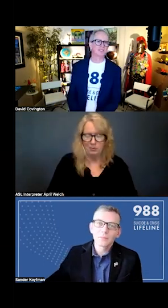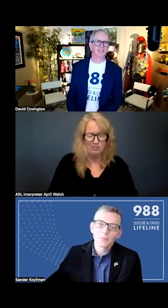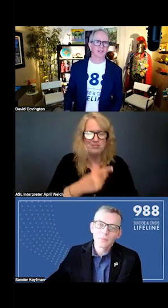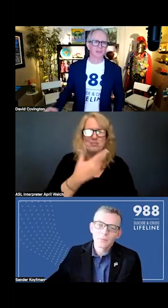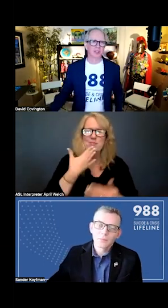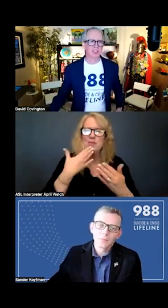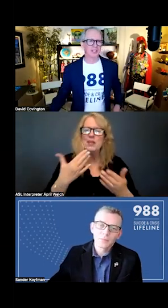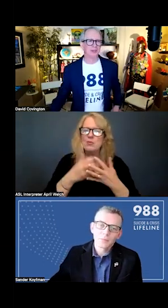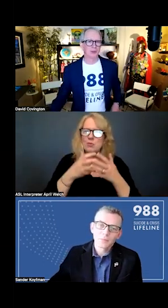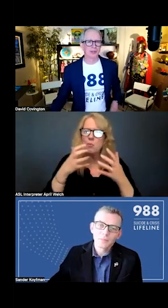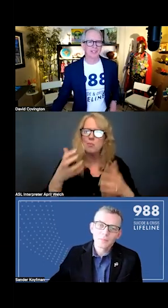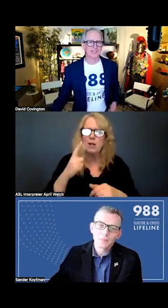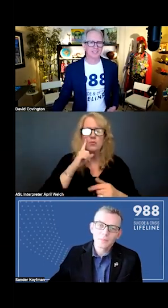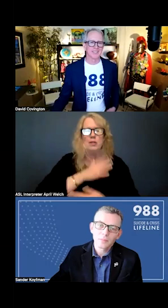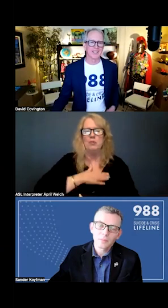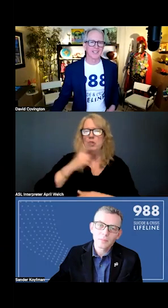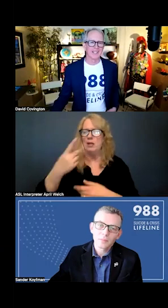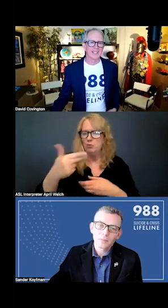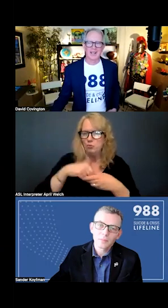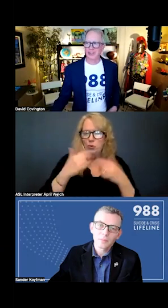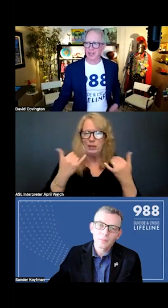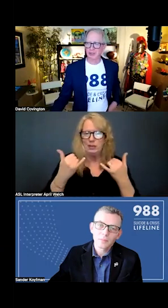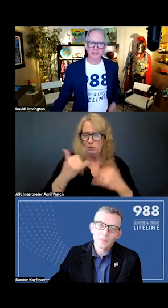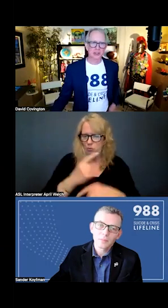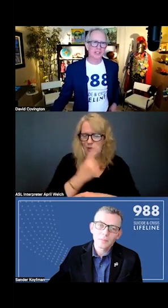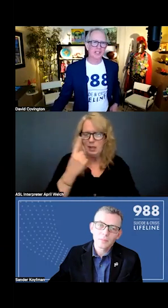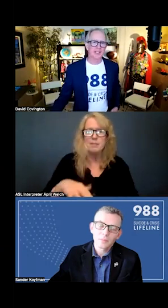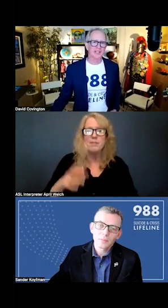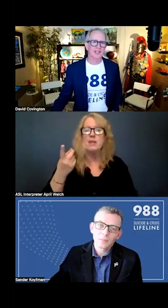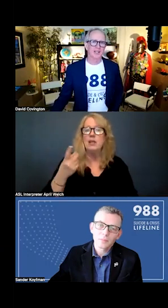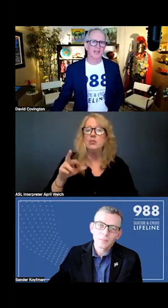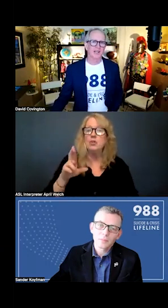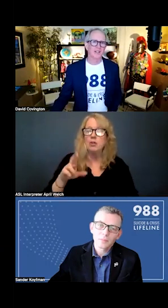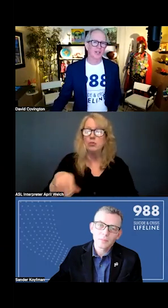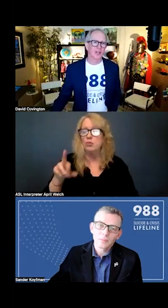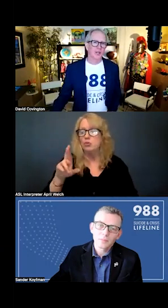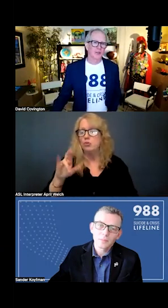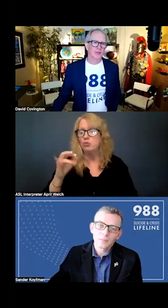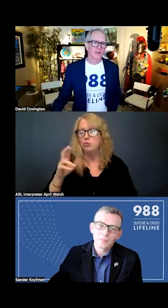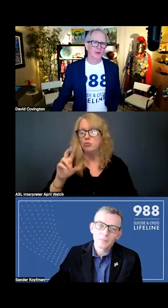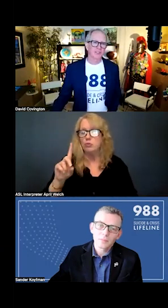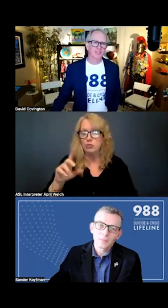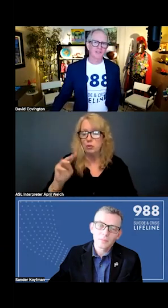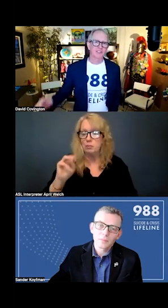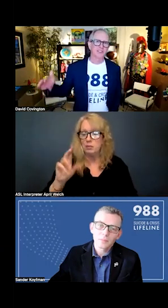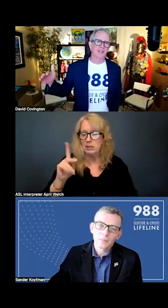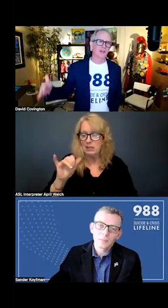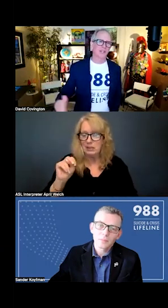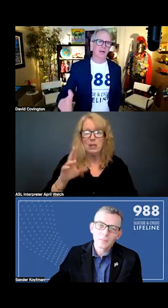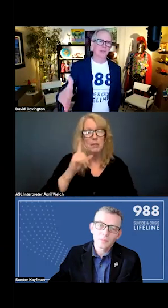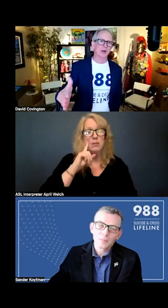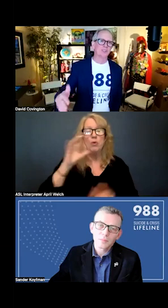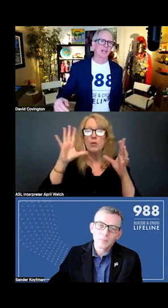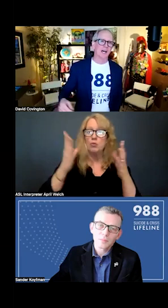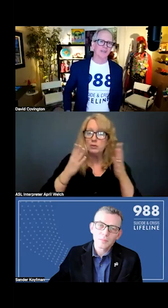much, Sandra. Appreciate you joining us today. Dr. Richard McKeon, crisis services have run